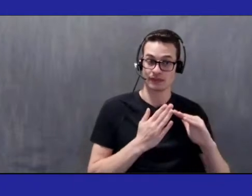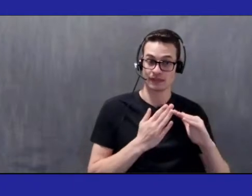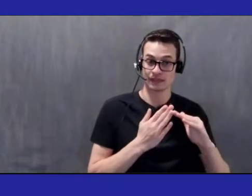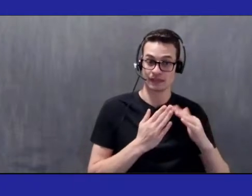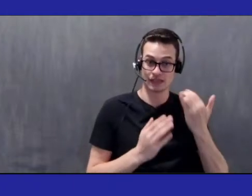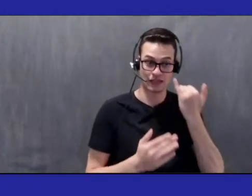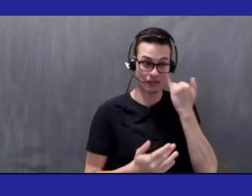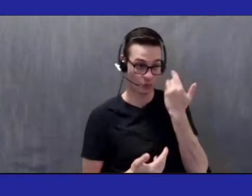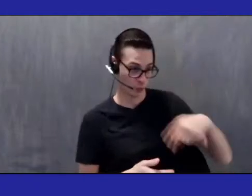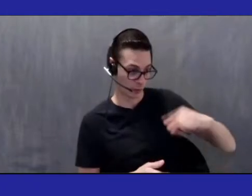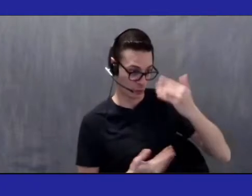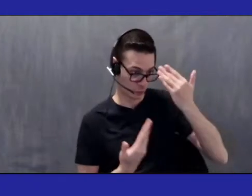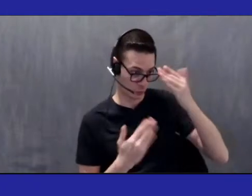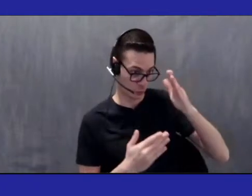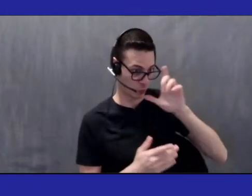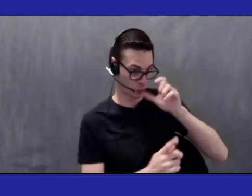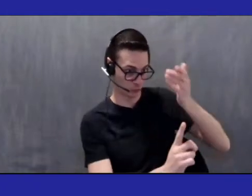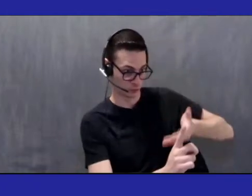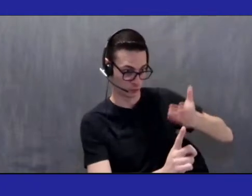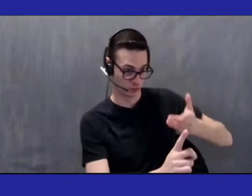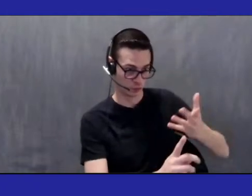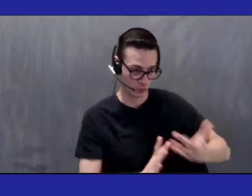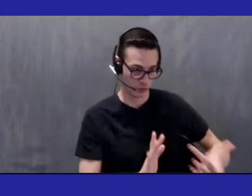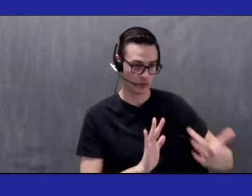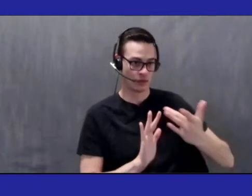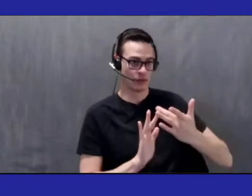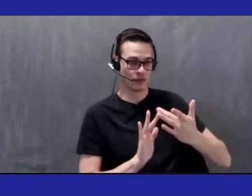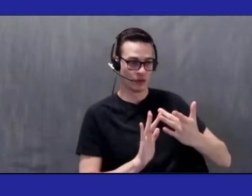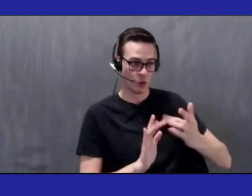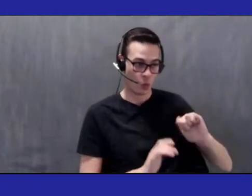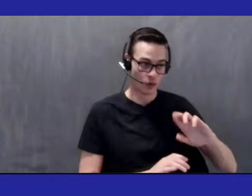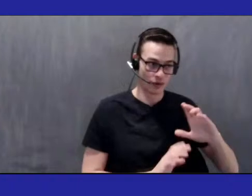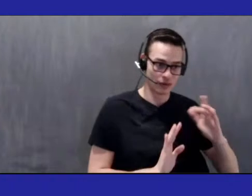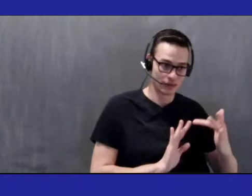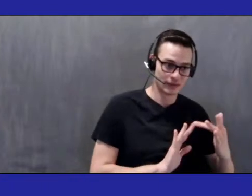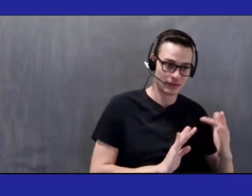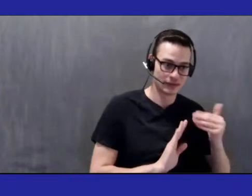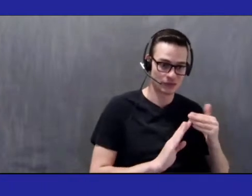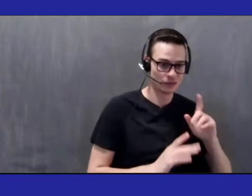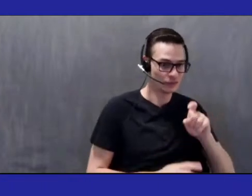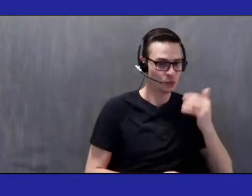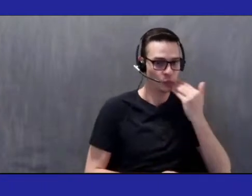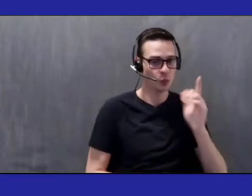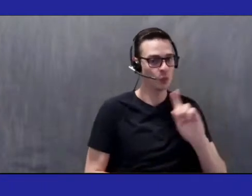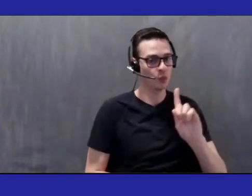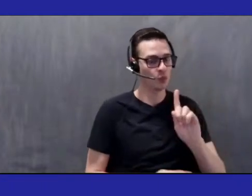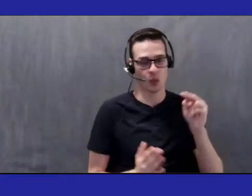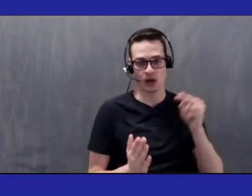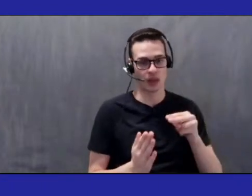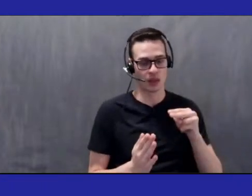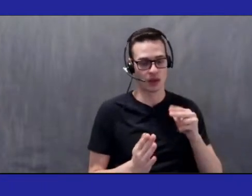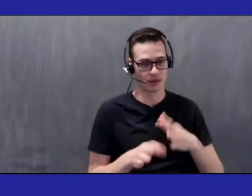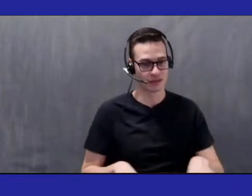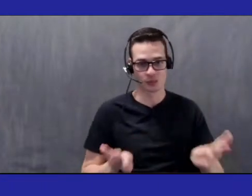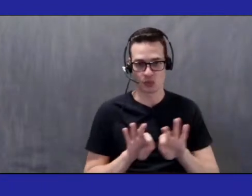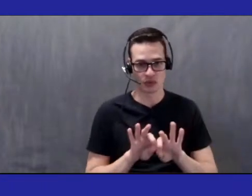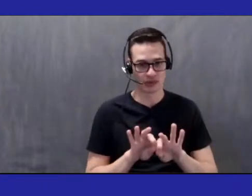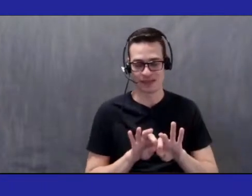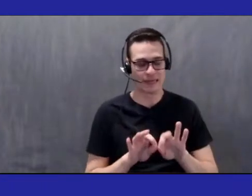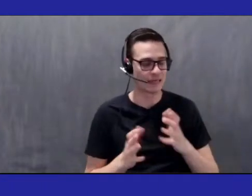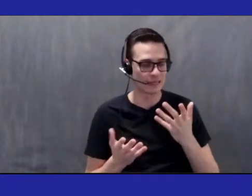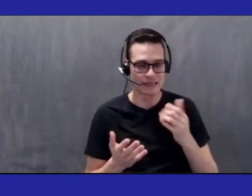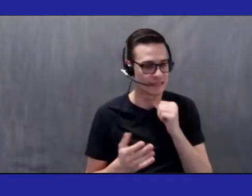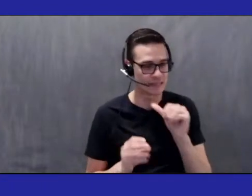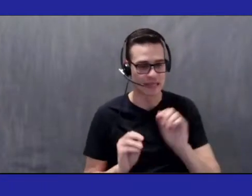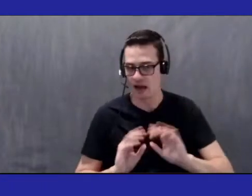there and you're looking to do business with us or the city, you have to know where to look. It's not obvious at all. So you need to